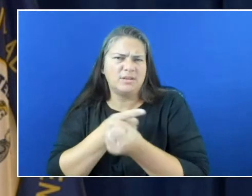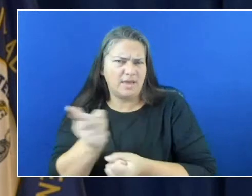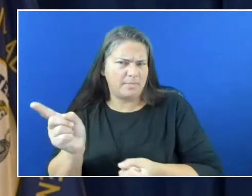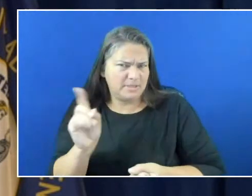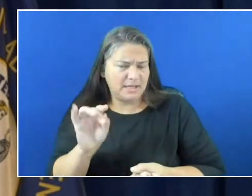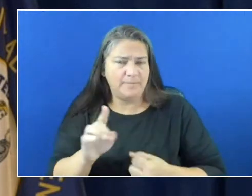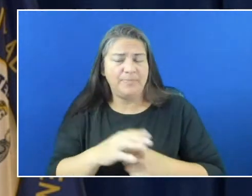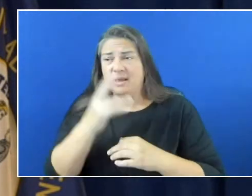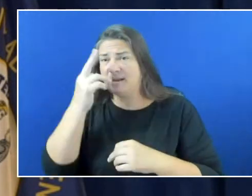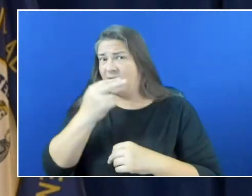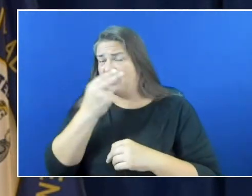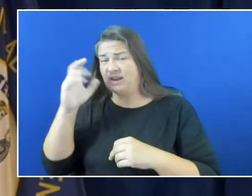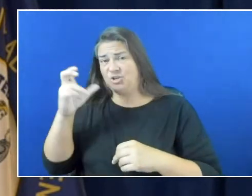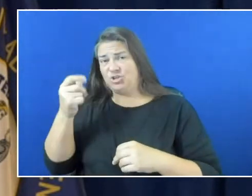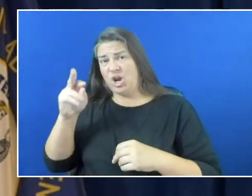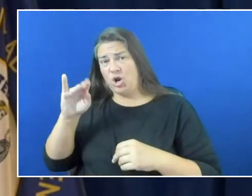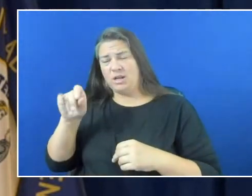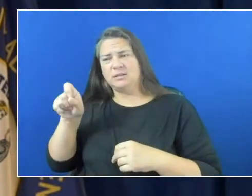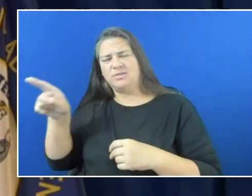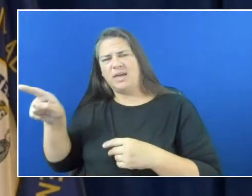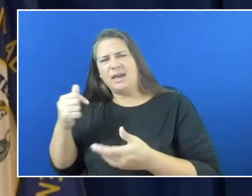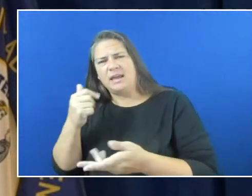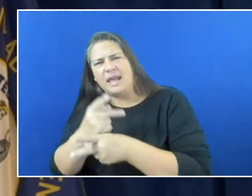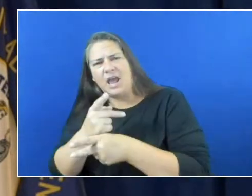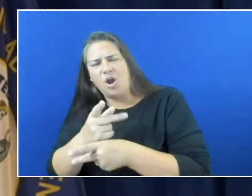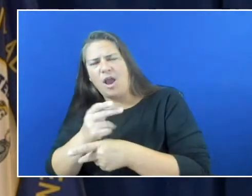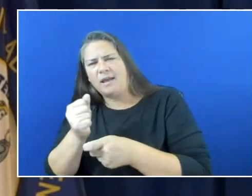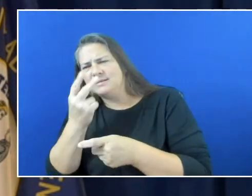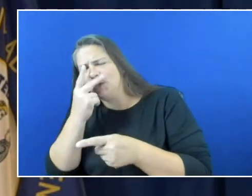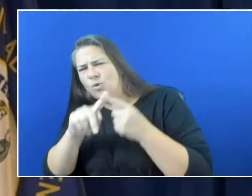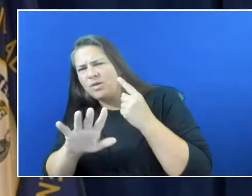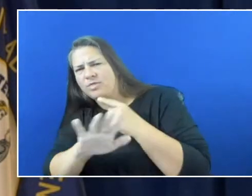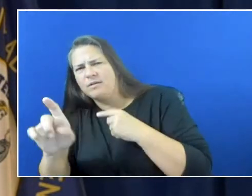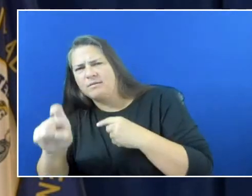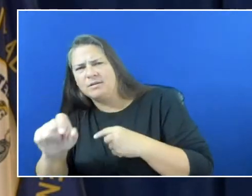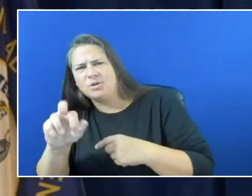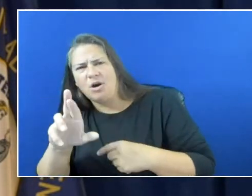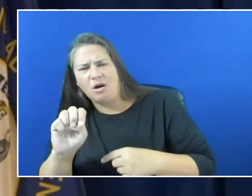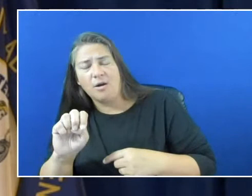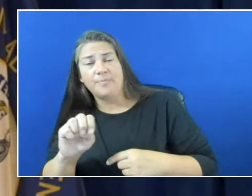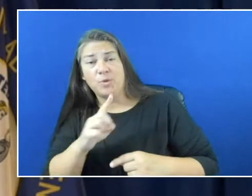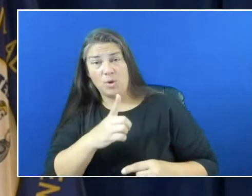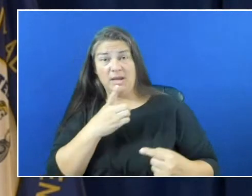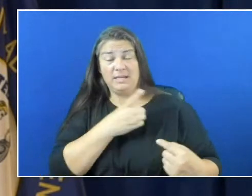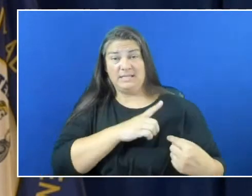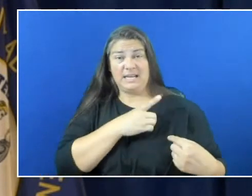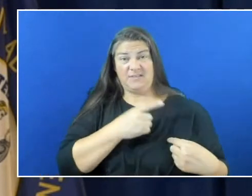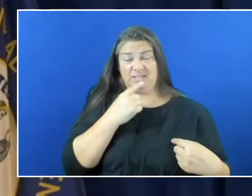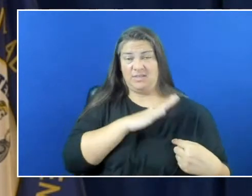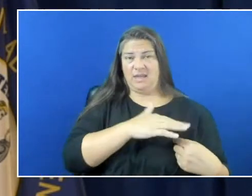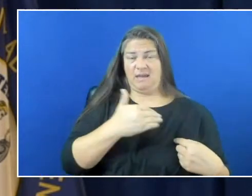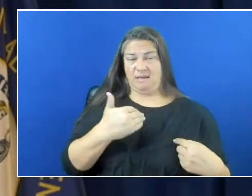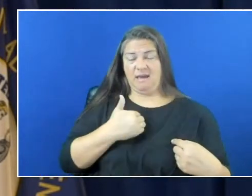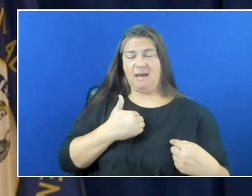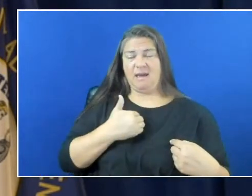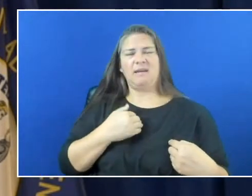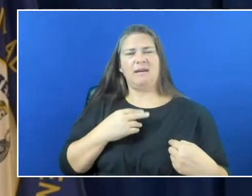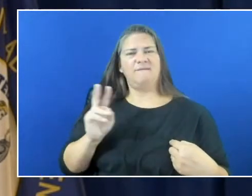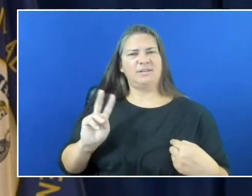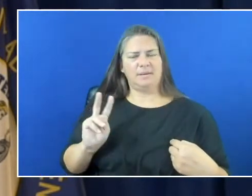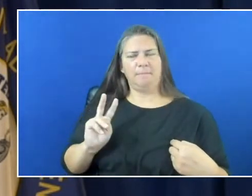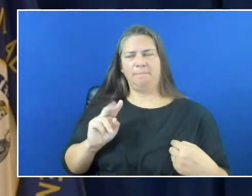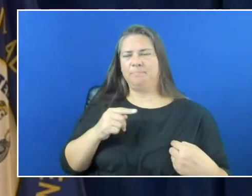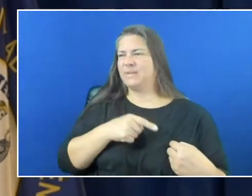by caring for victims and assessing their needs. One of the detectives said they had a victim they encountered that just needed